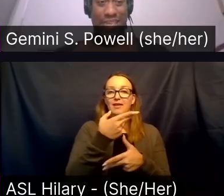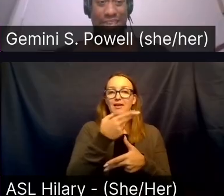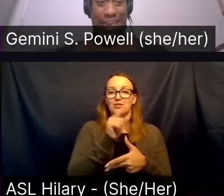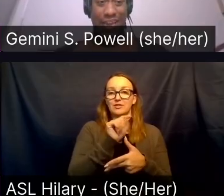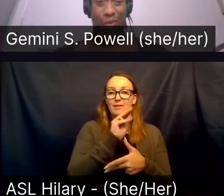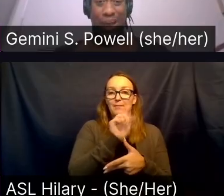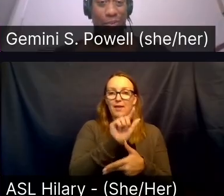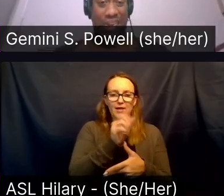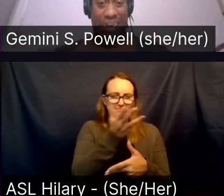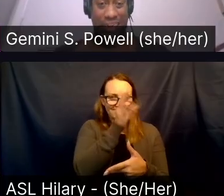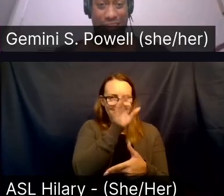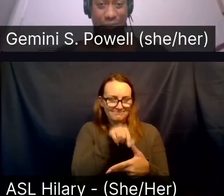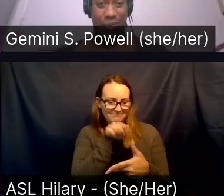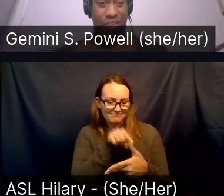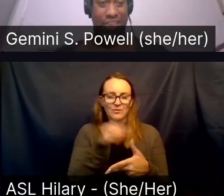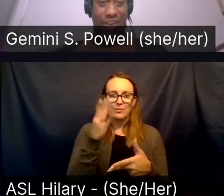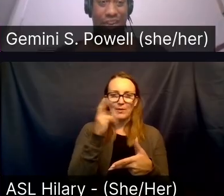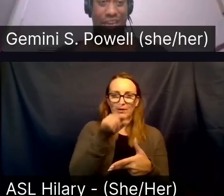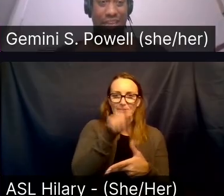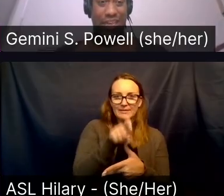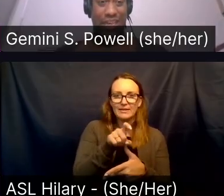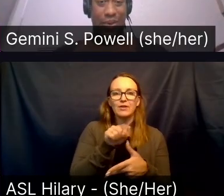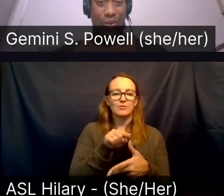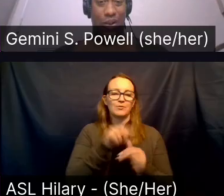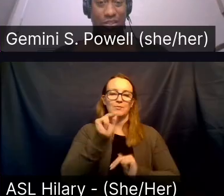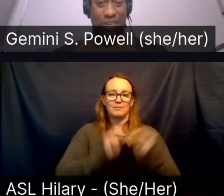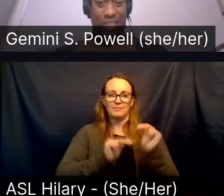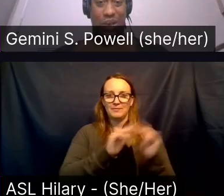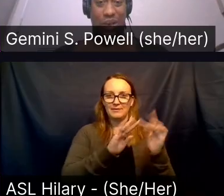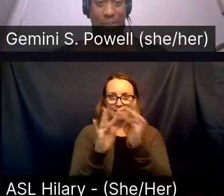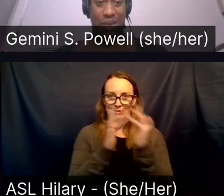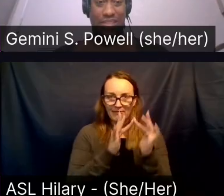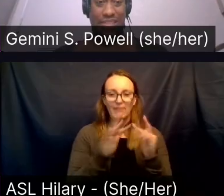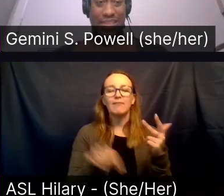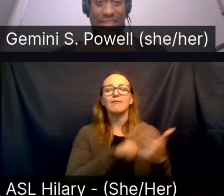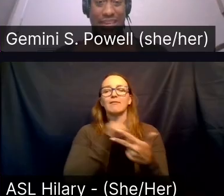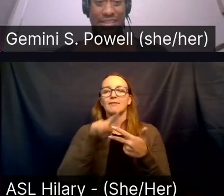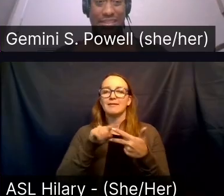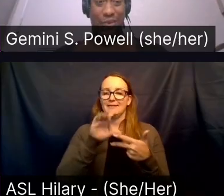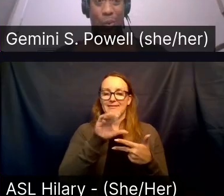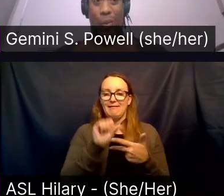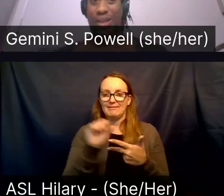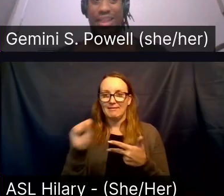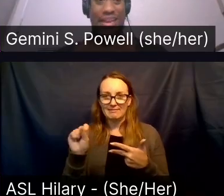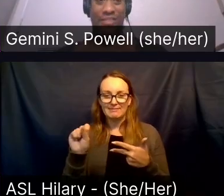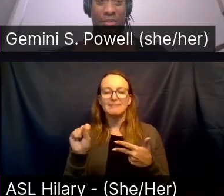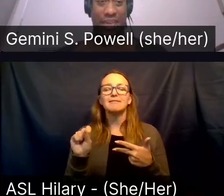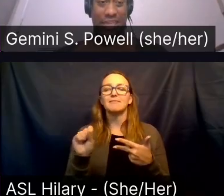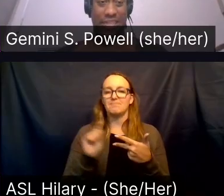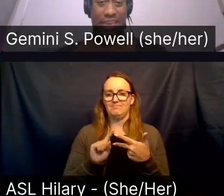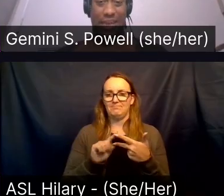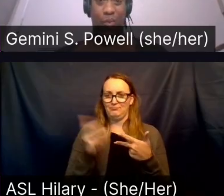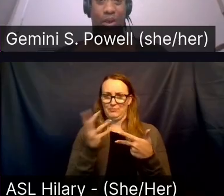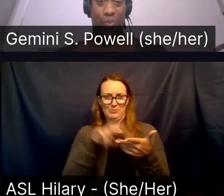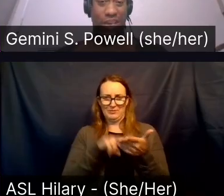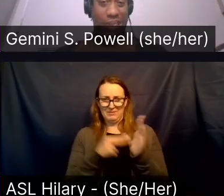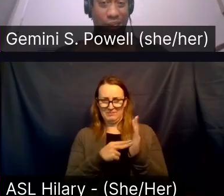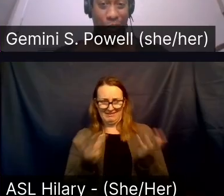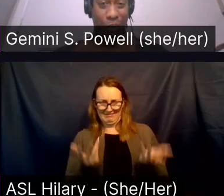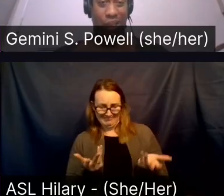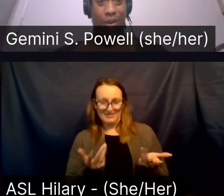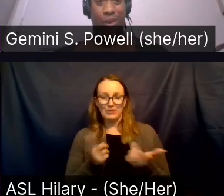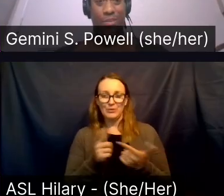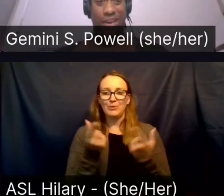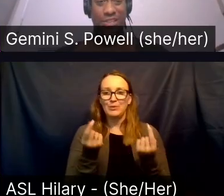what it is and why we need it to build the internet. We're also going to talk about CSS, what that even means, and what we